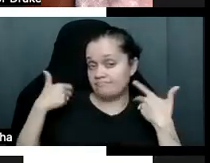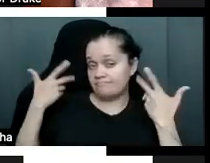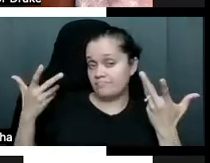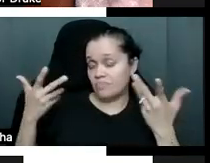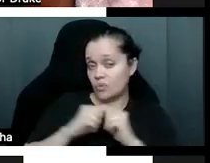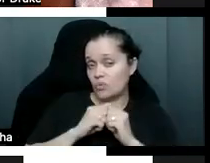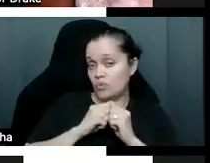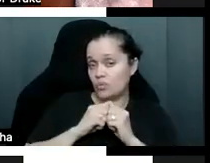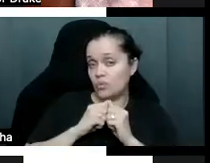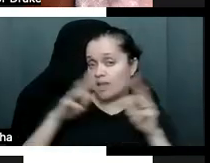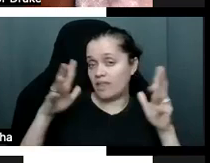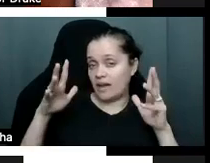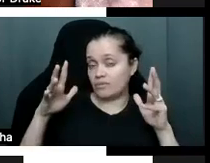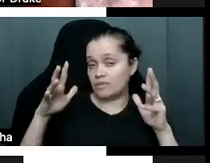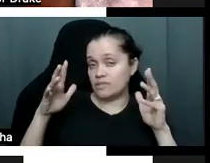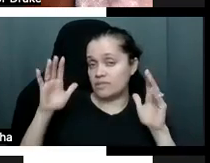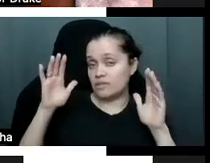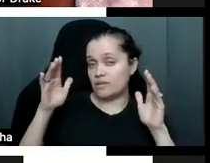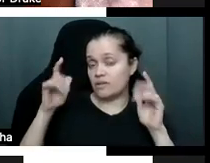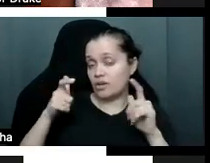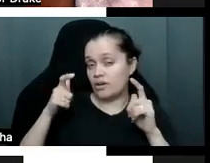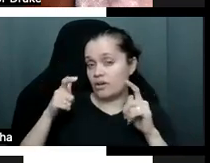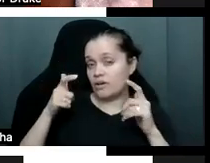without a great plan.